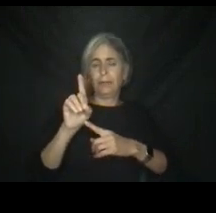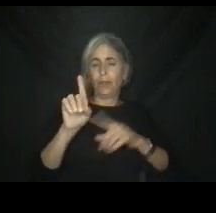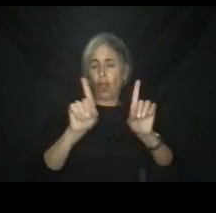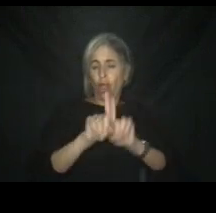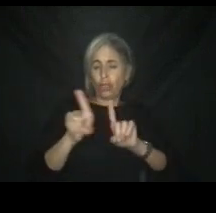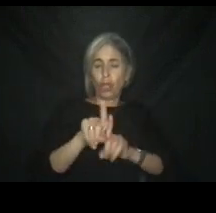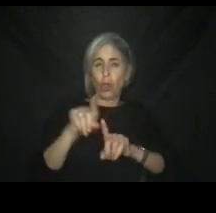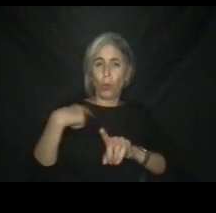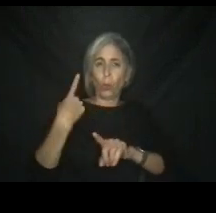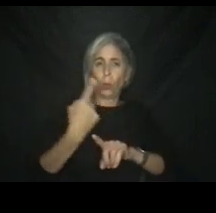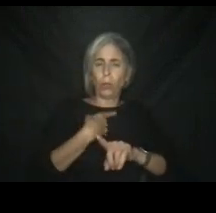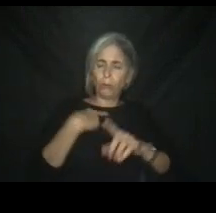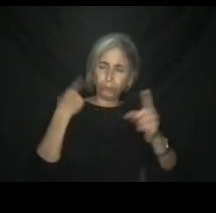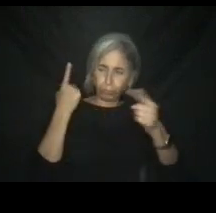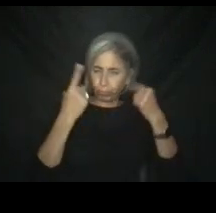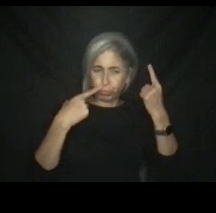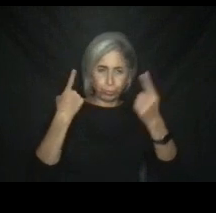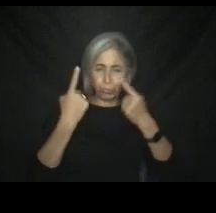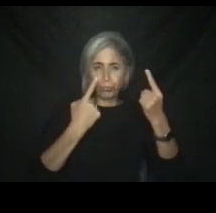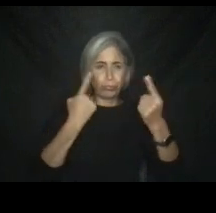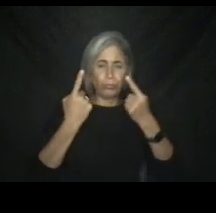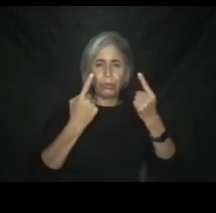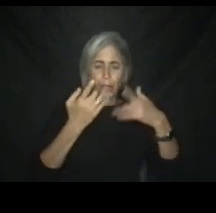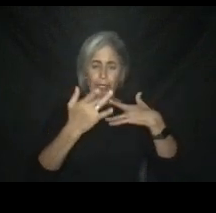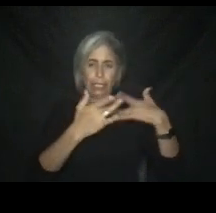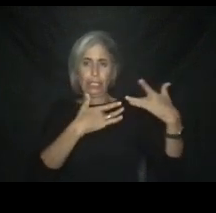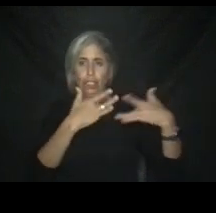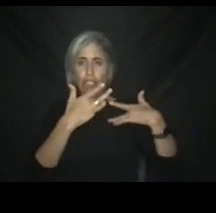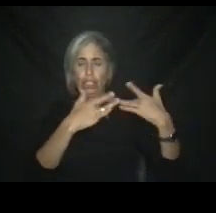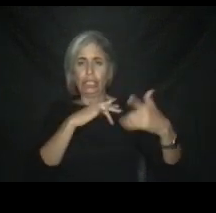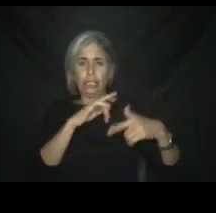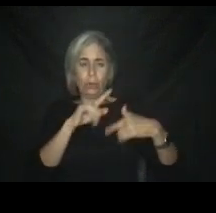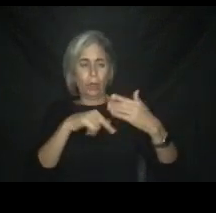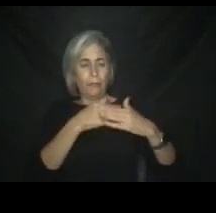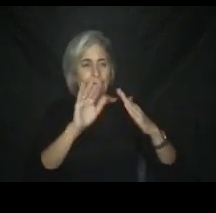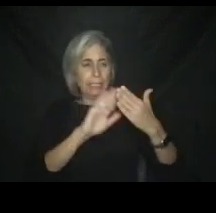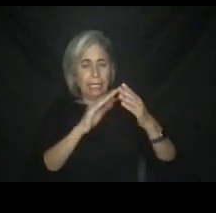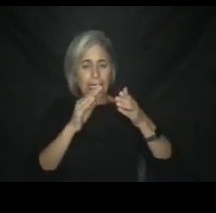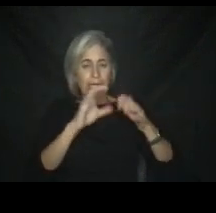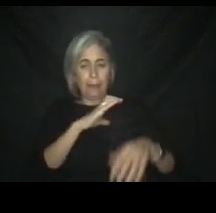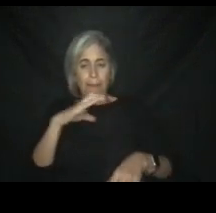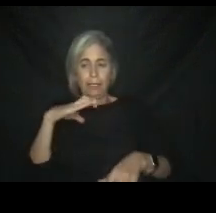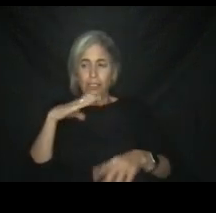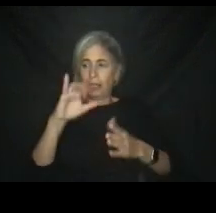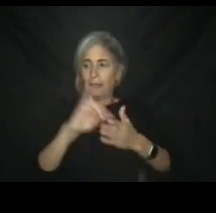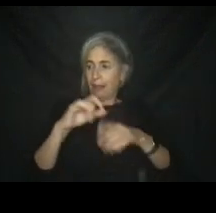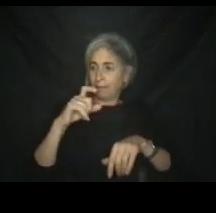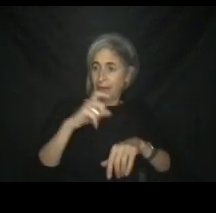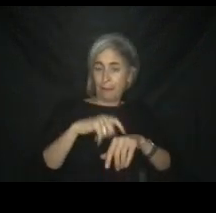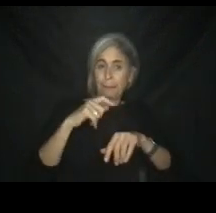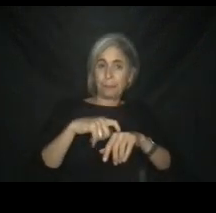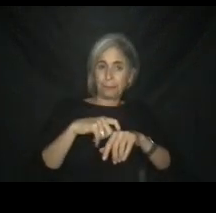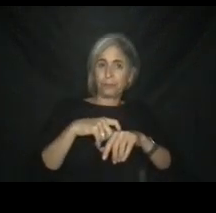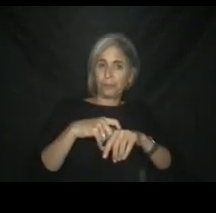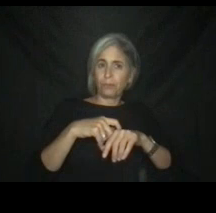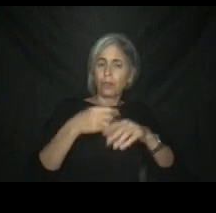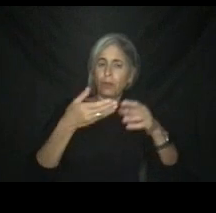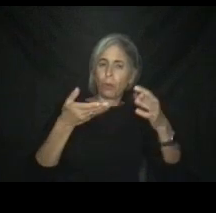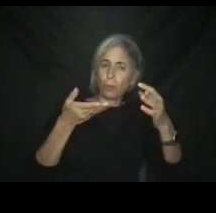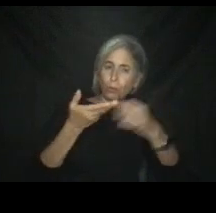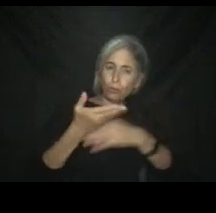Also, we took into consideration the comments and concerns of the sitting commission at the time as we were going through the